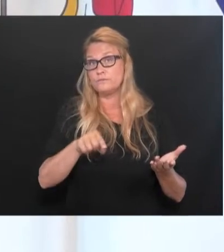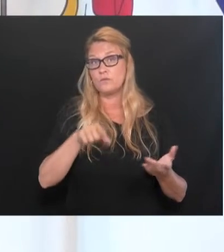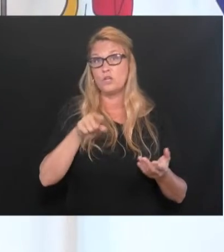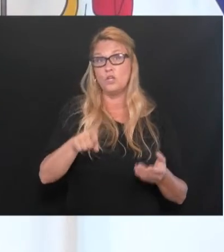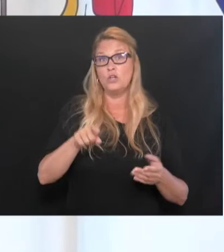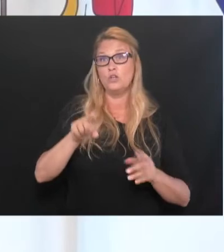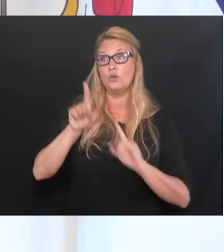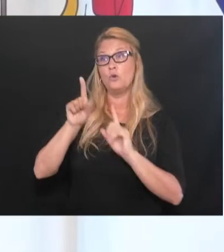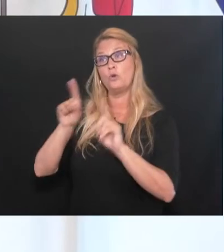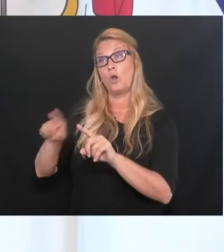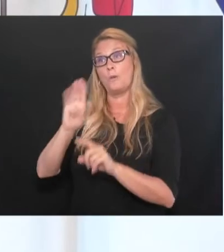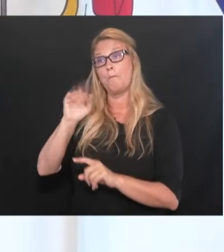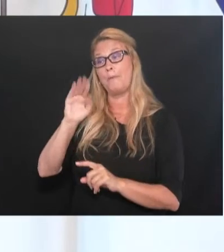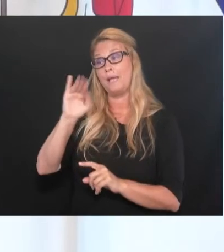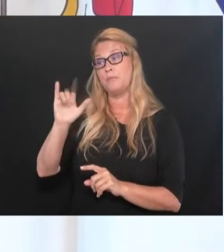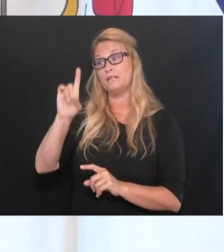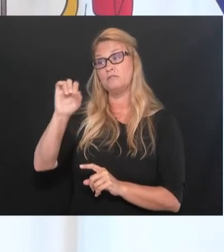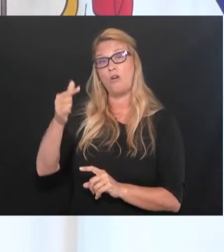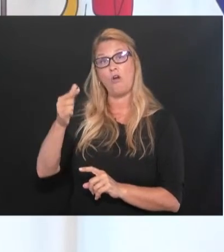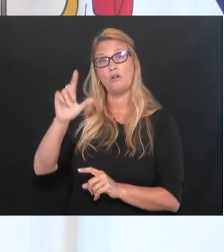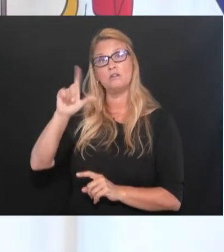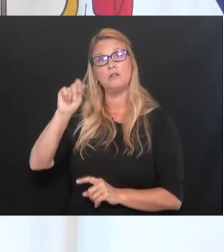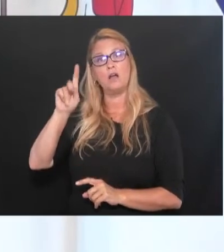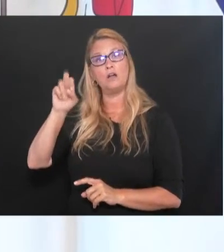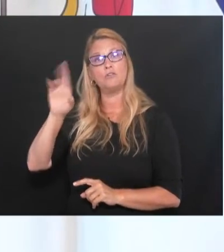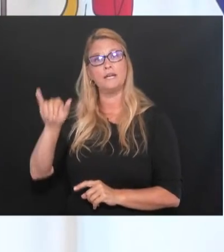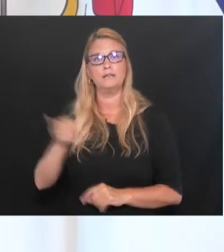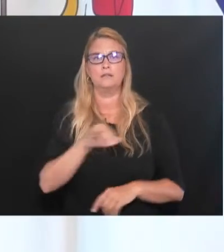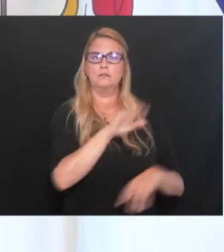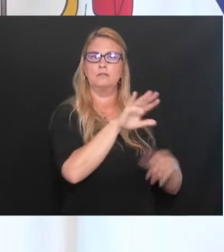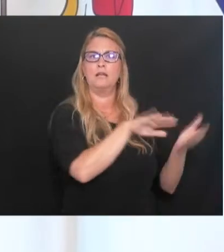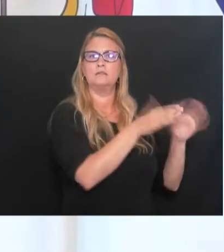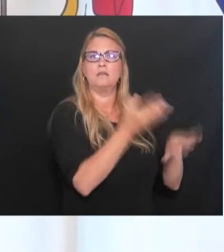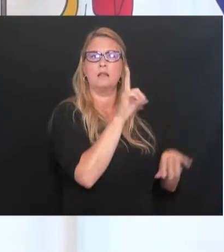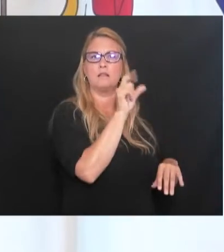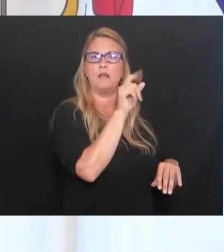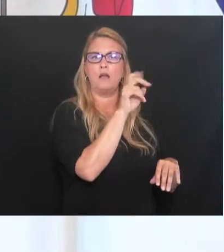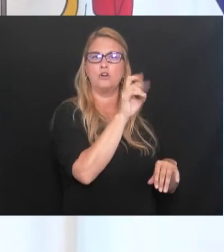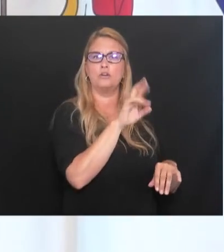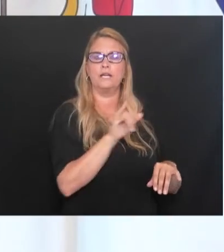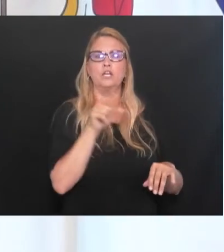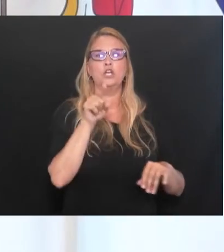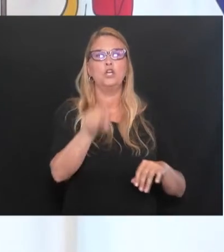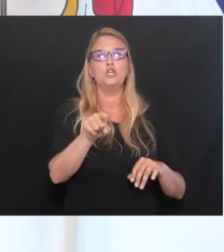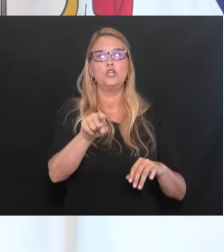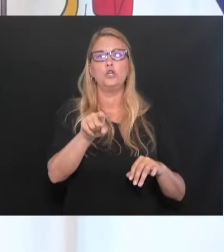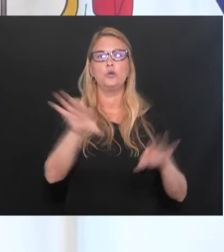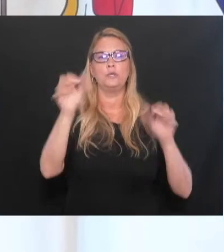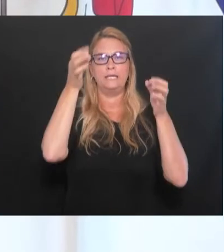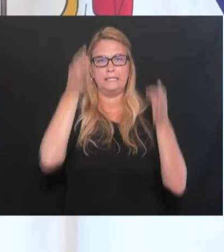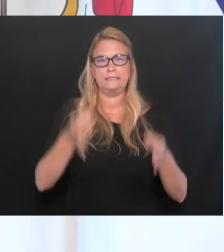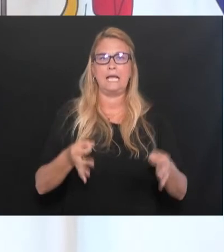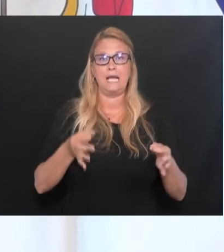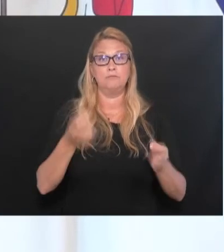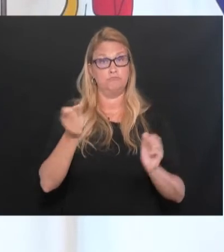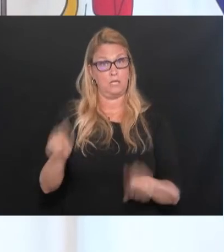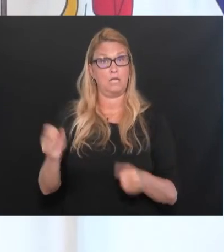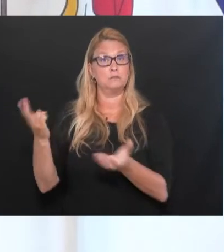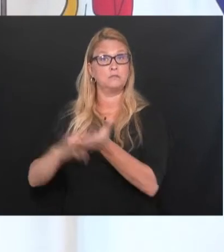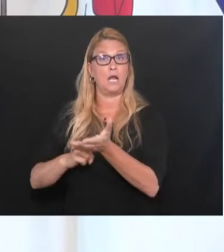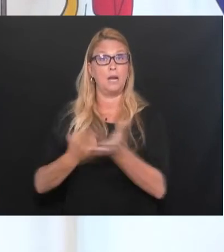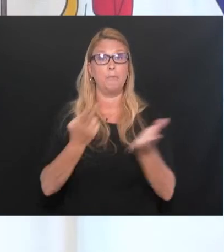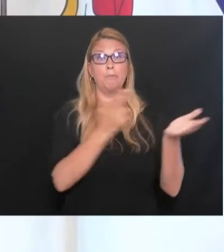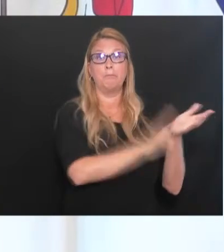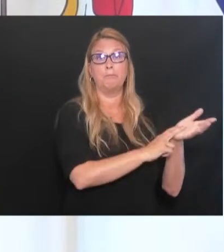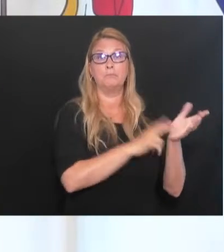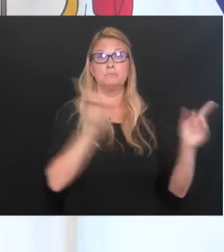dog drawing or a death drawing. You pick a winner. You pick a winner. You can sign up for either one of them, but that's what